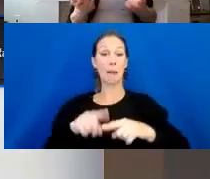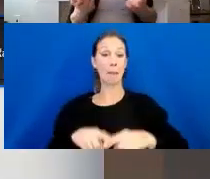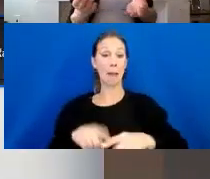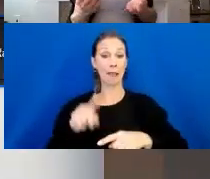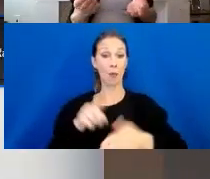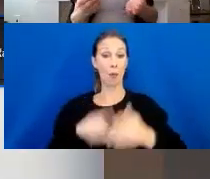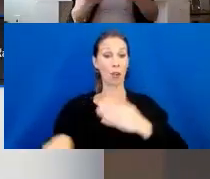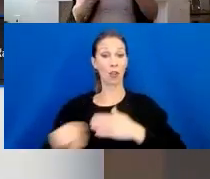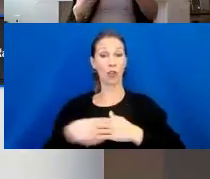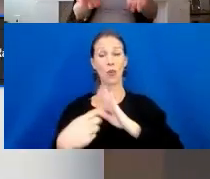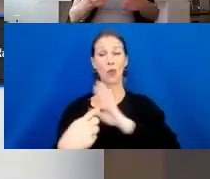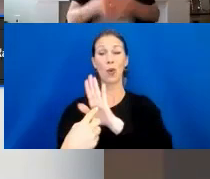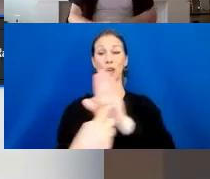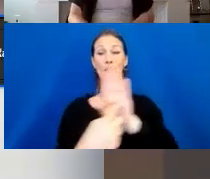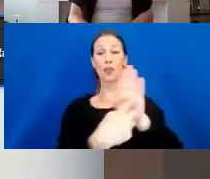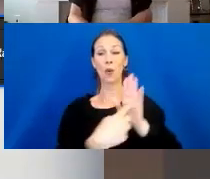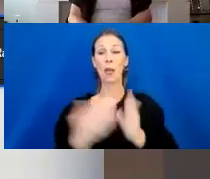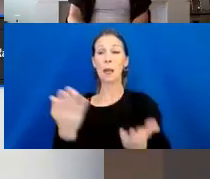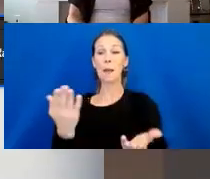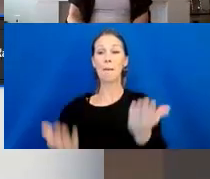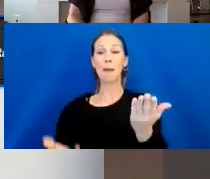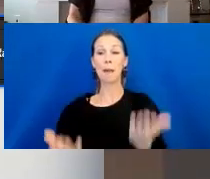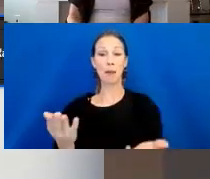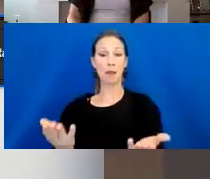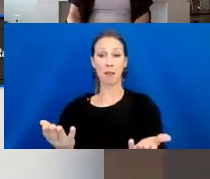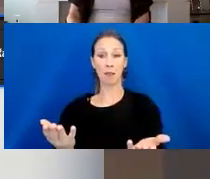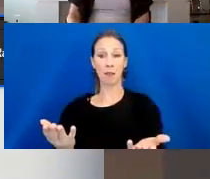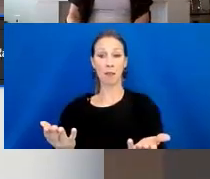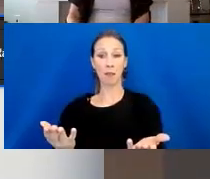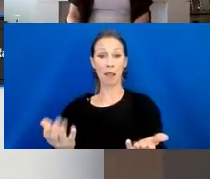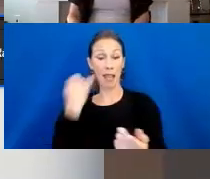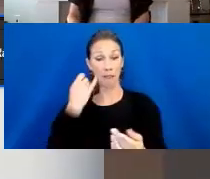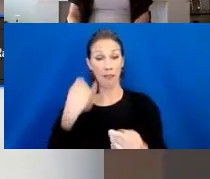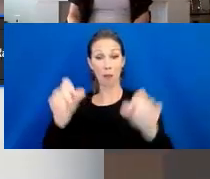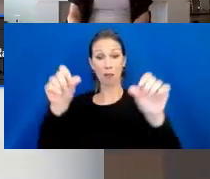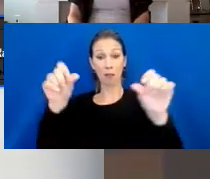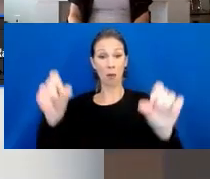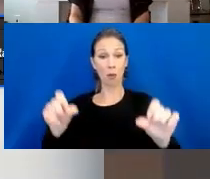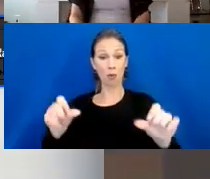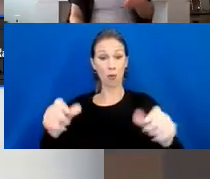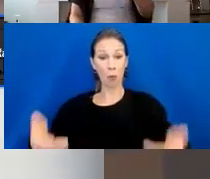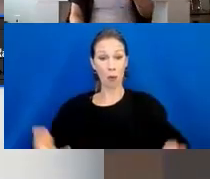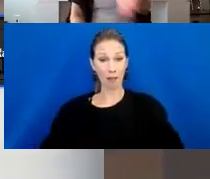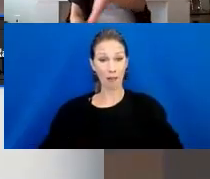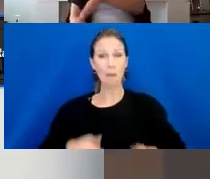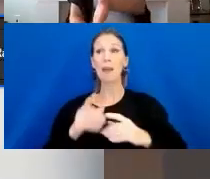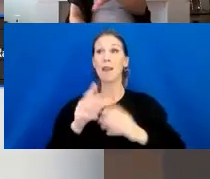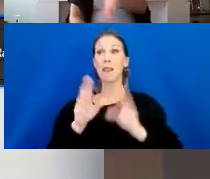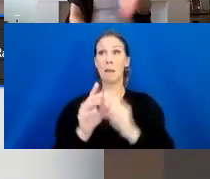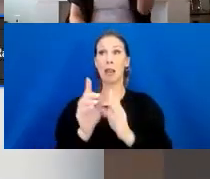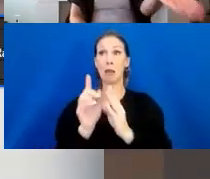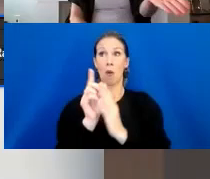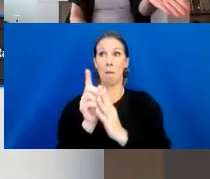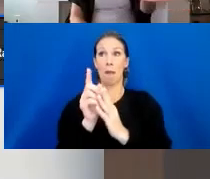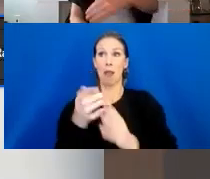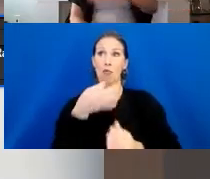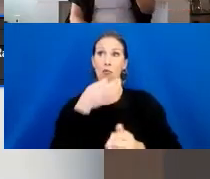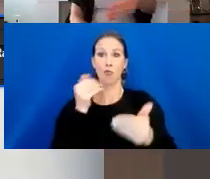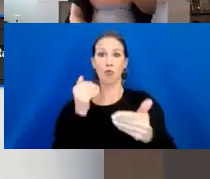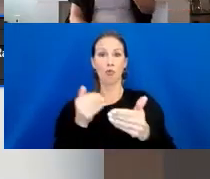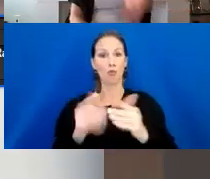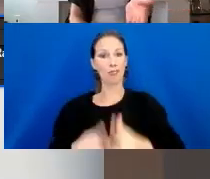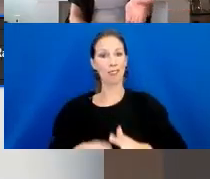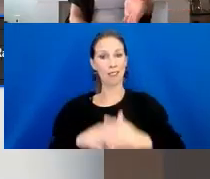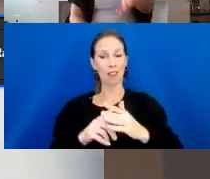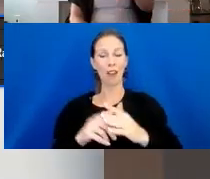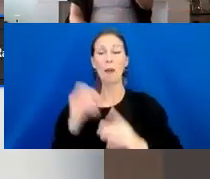not necessarily like if that were the poster, welcome, the meeting will begin momentarily, until someone or ones come up